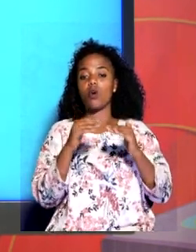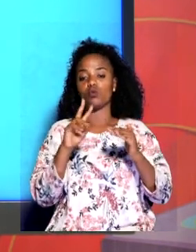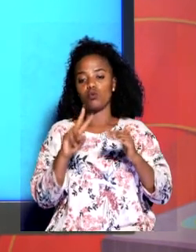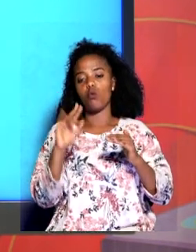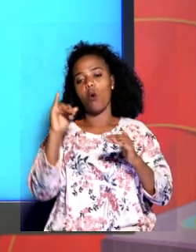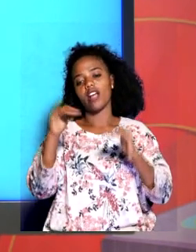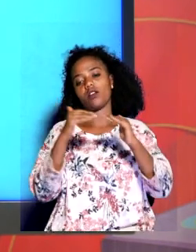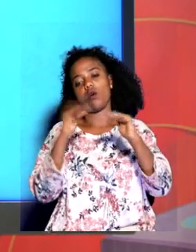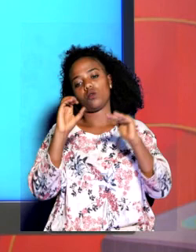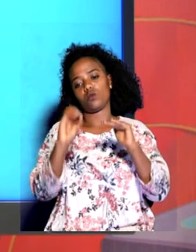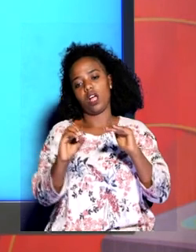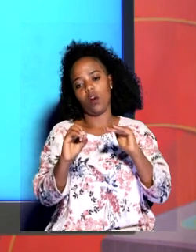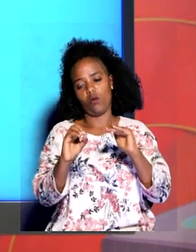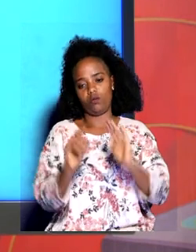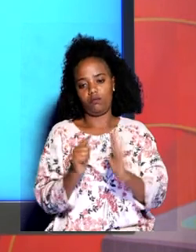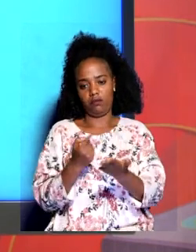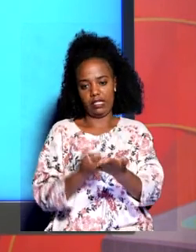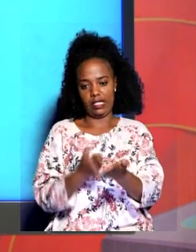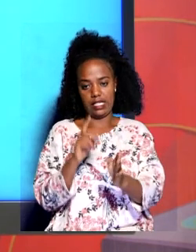0 is this point.